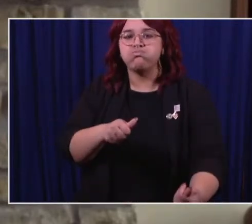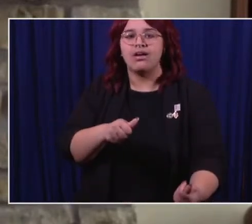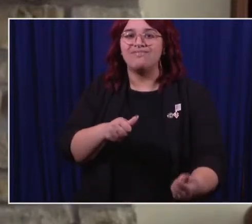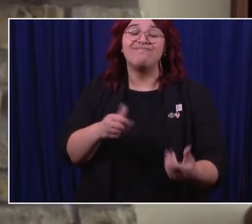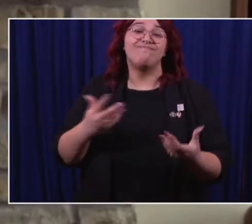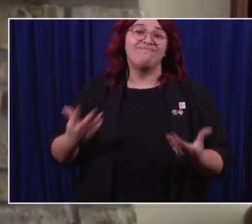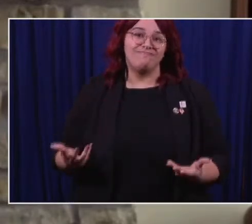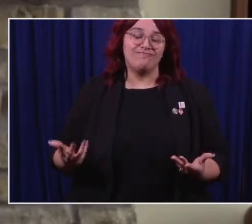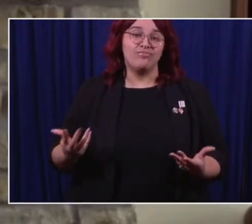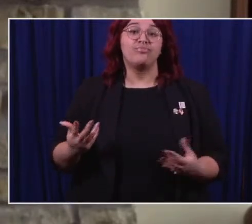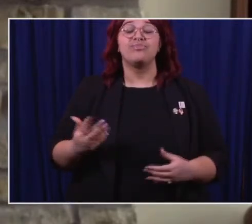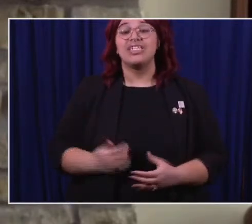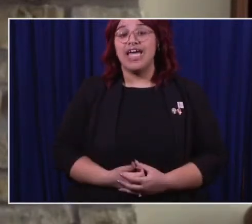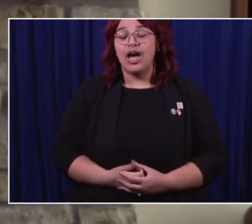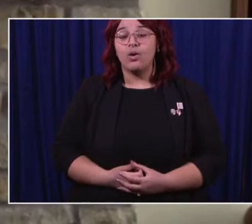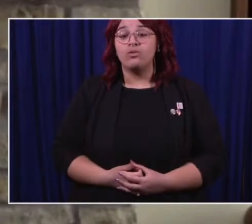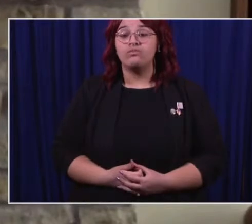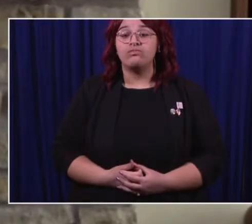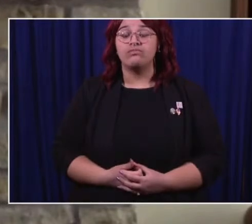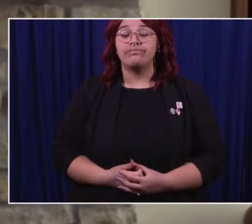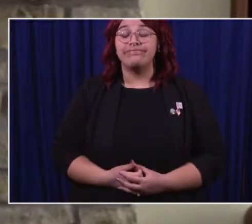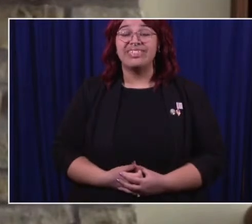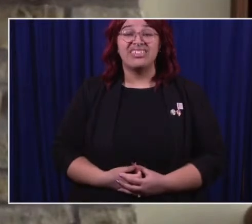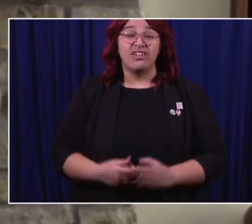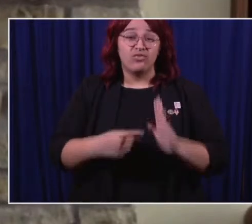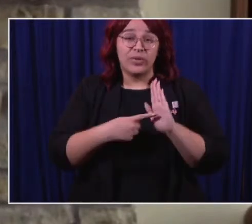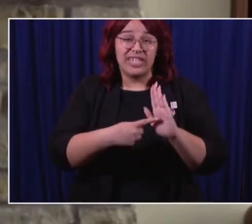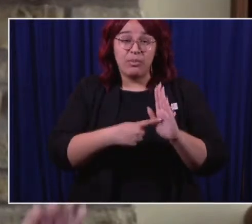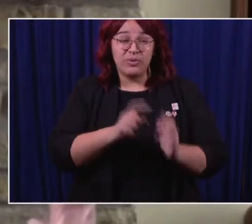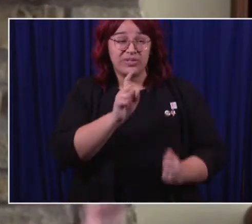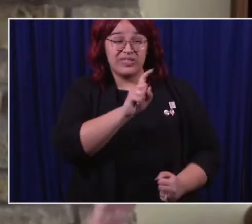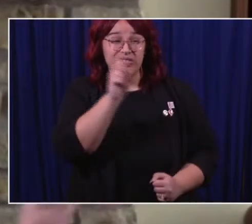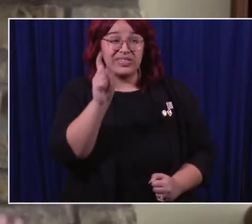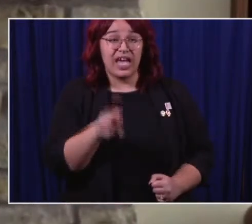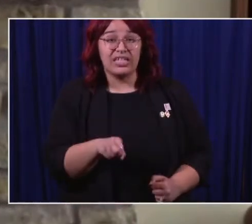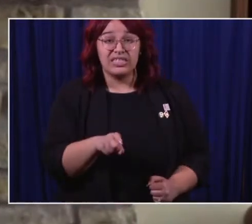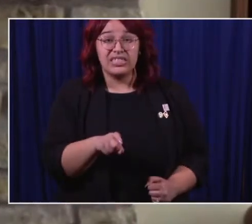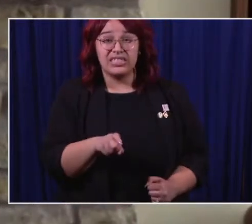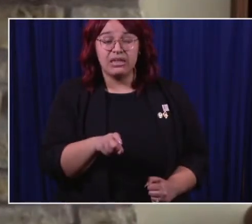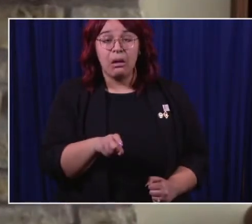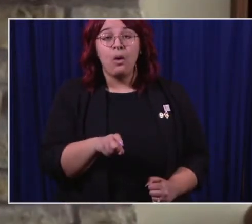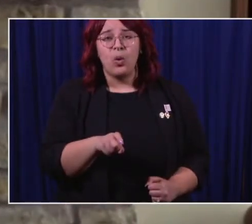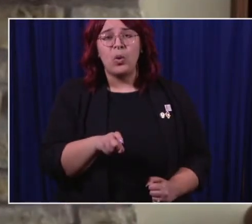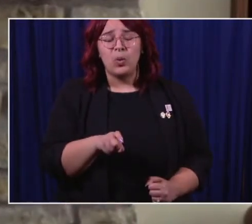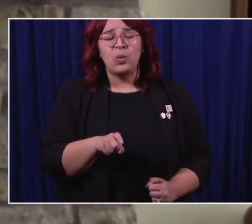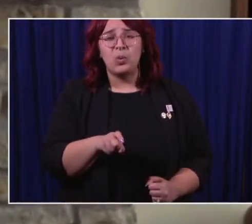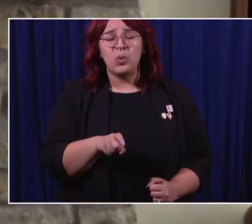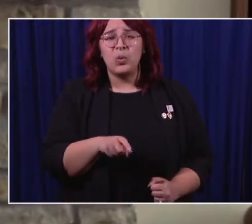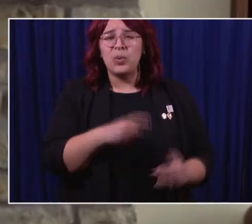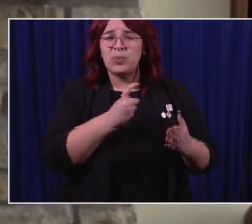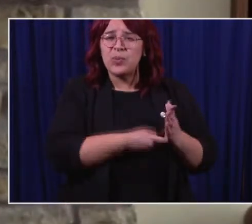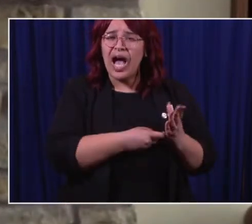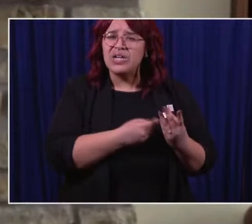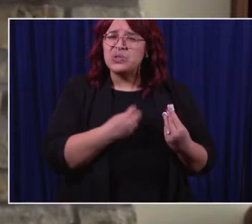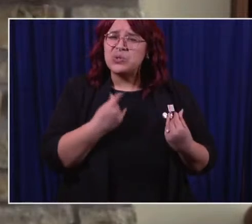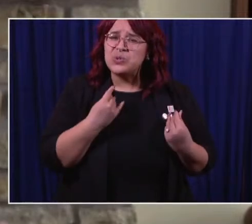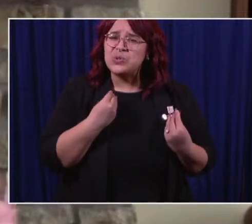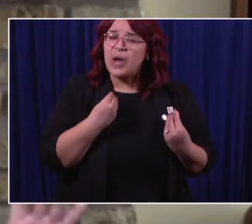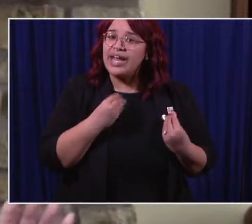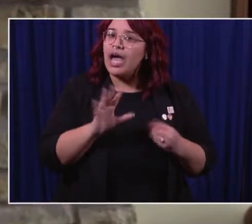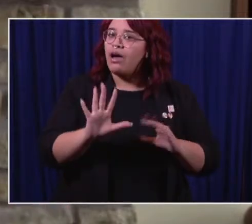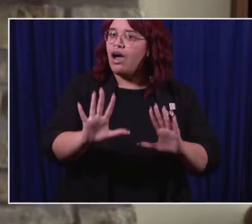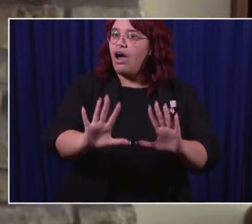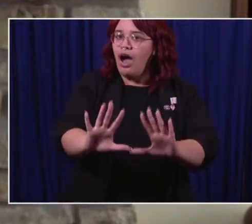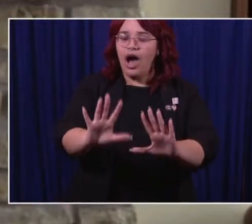crisis that we've seen, for example, in Texas, certainly an extreme example. Not inferring that we